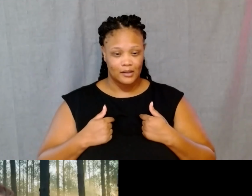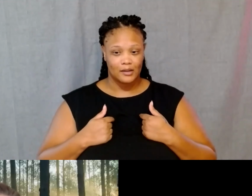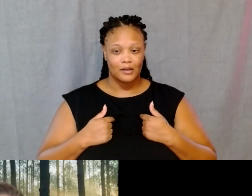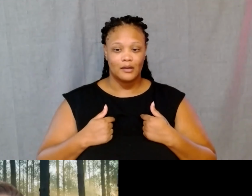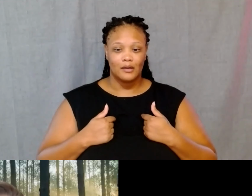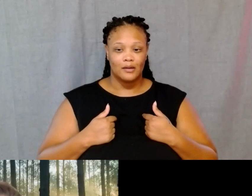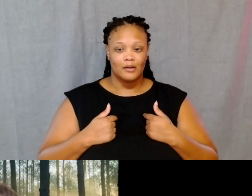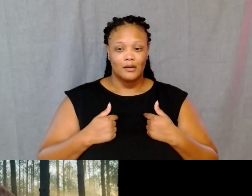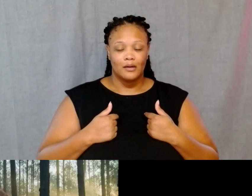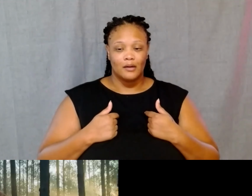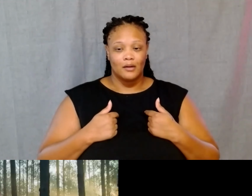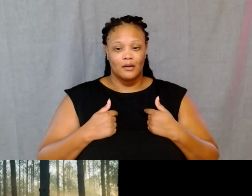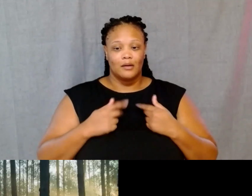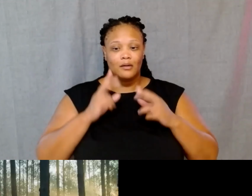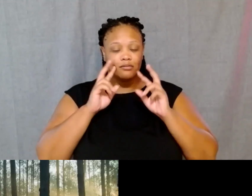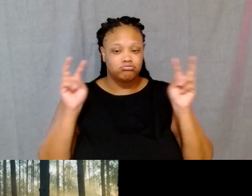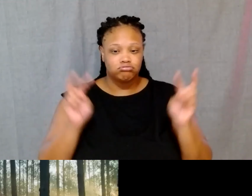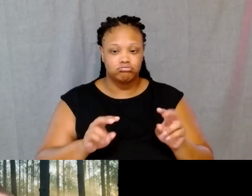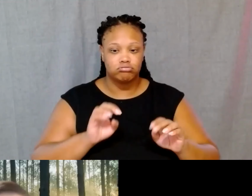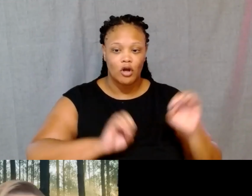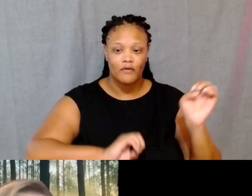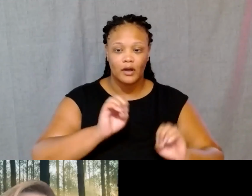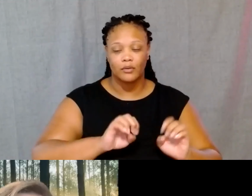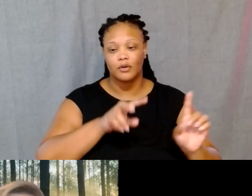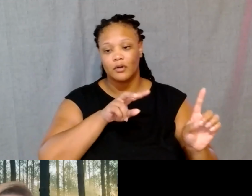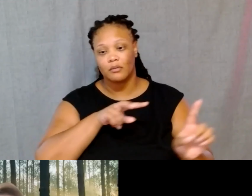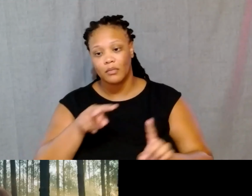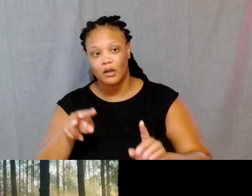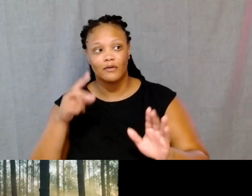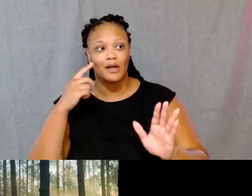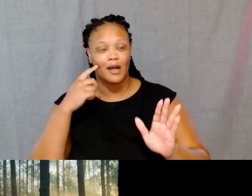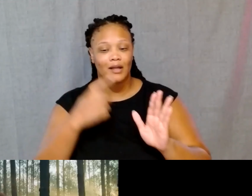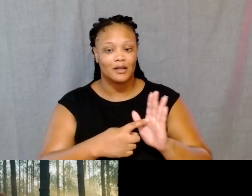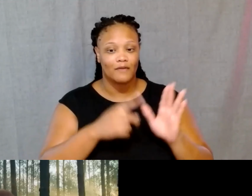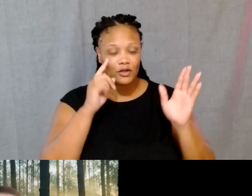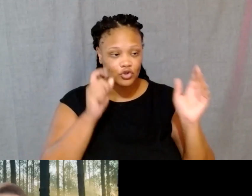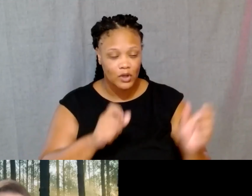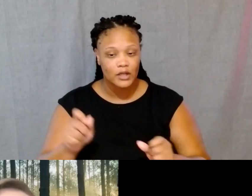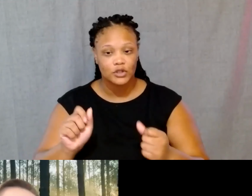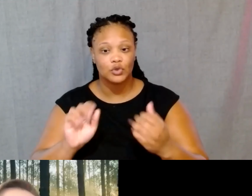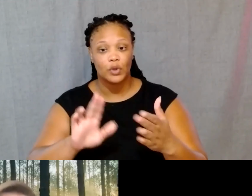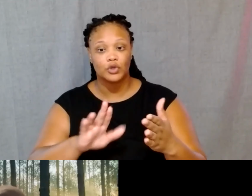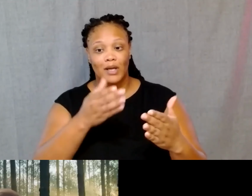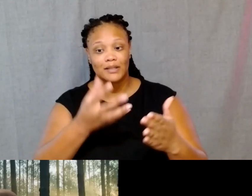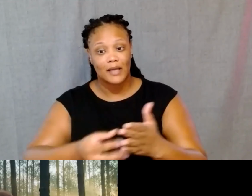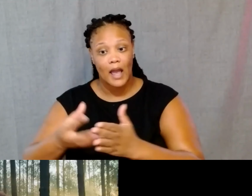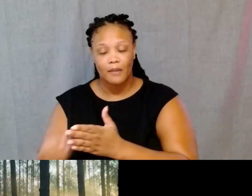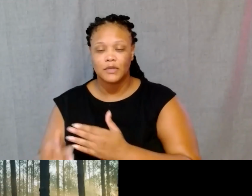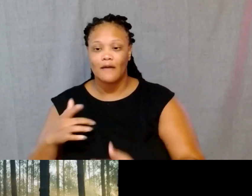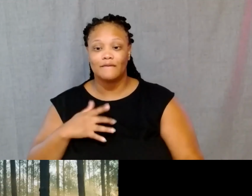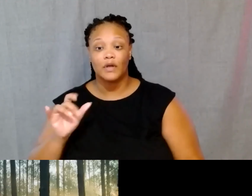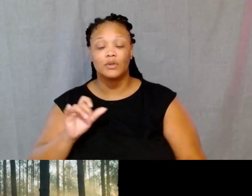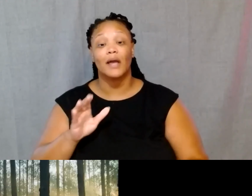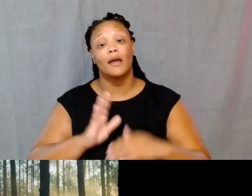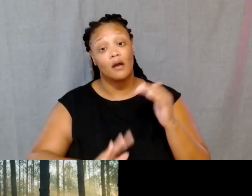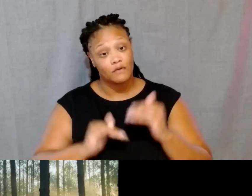and monitoring service capacity, assessing gaps, and identifying strategies to address those gaps feels like a really comfortable place for us.